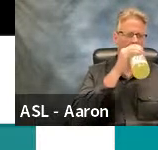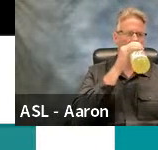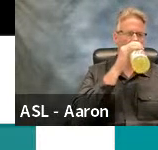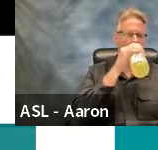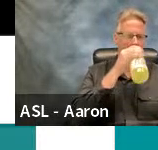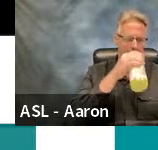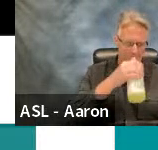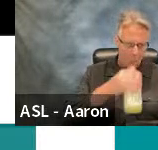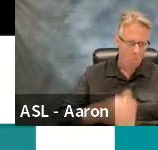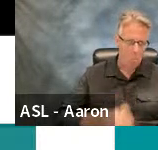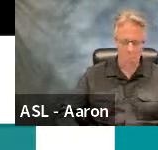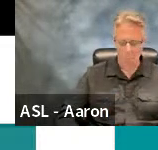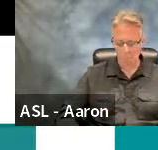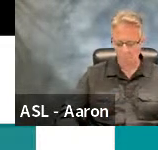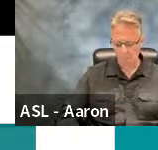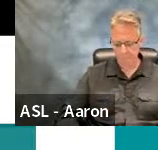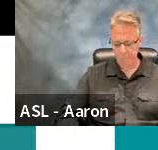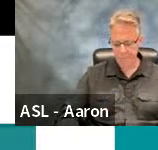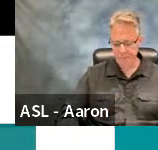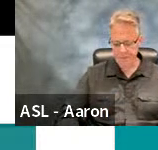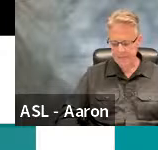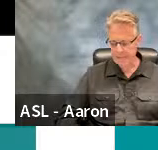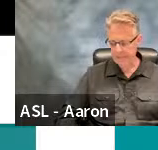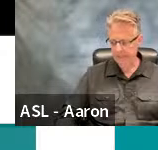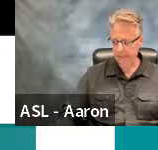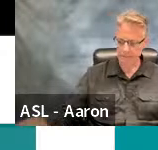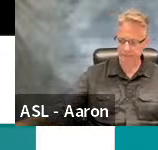1-408-638-0968. Enter meeting ID